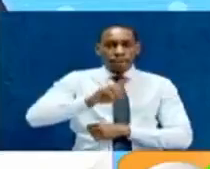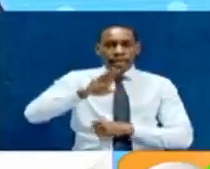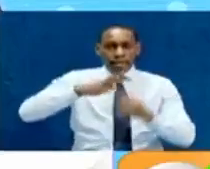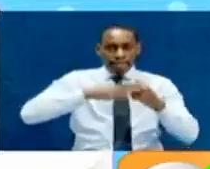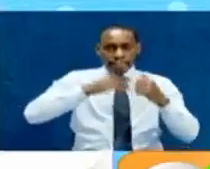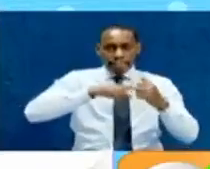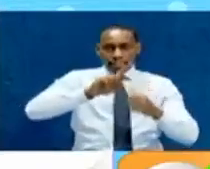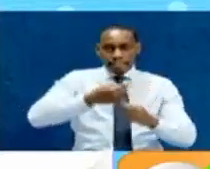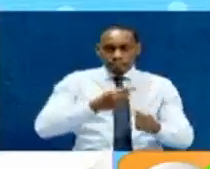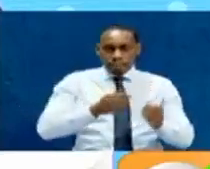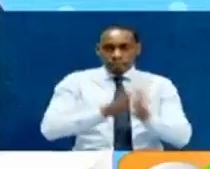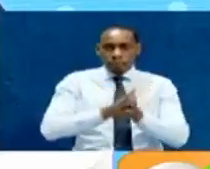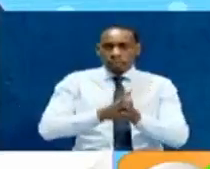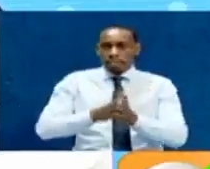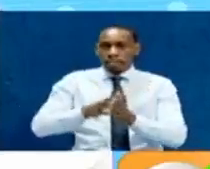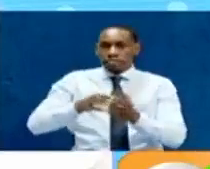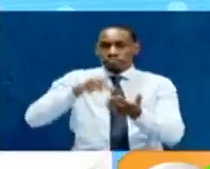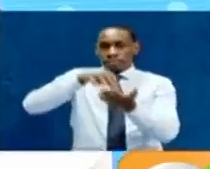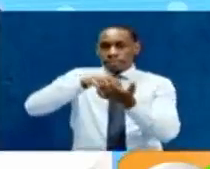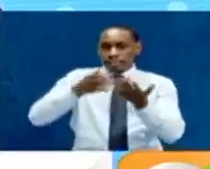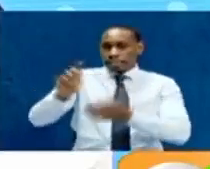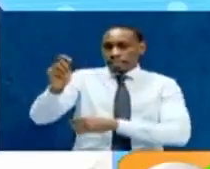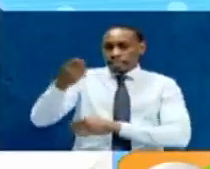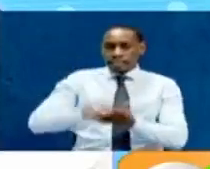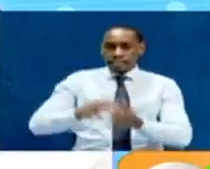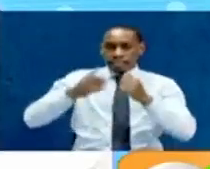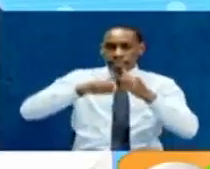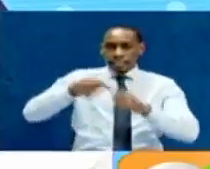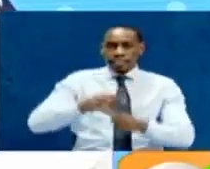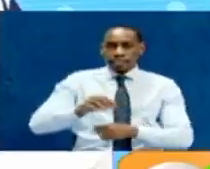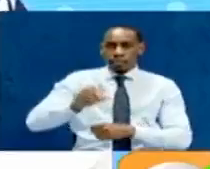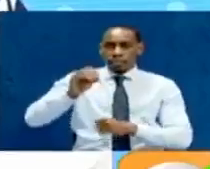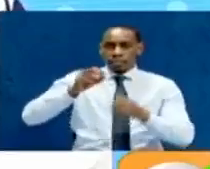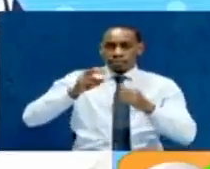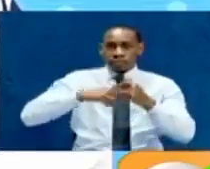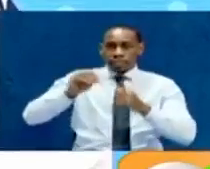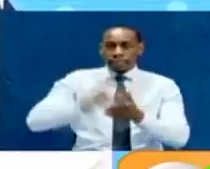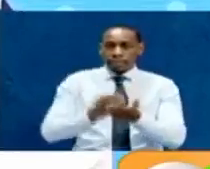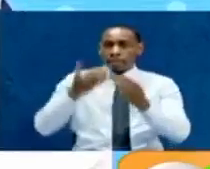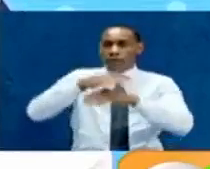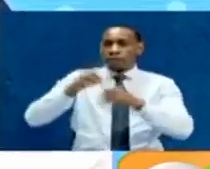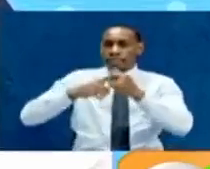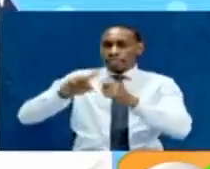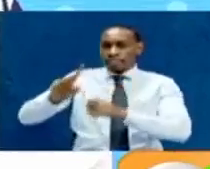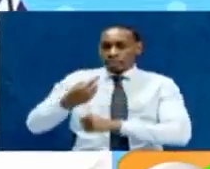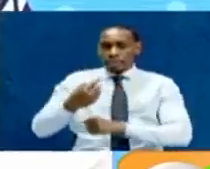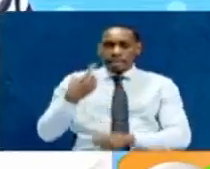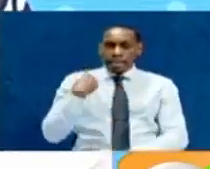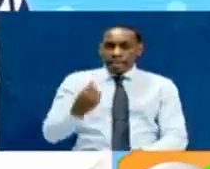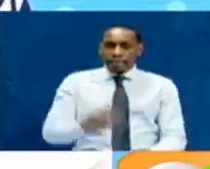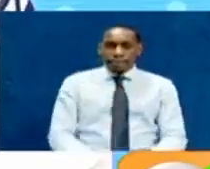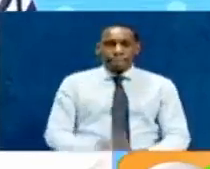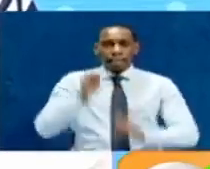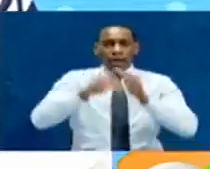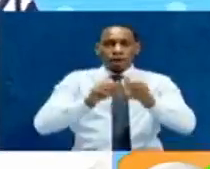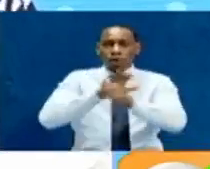165,196,000, and the total caseload for the country right now is 6,070. So we've now surpassed the 6,000 mark.